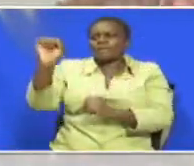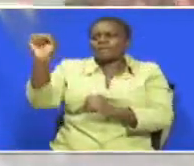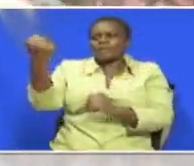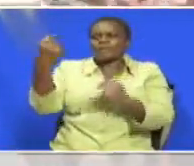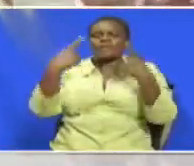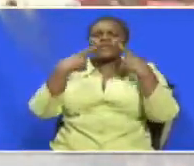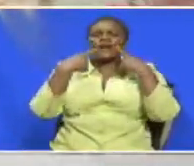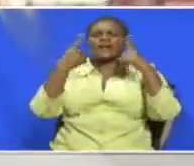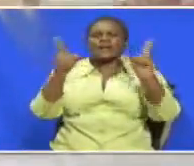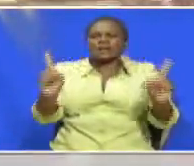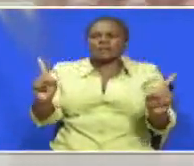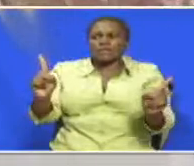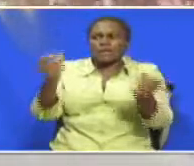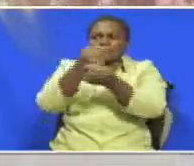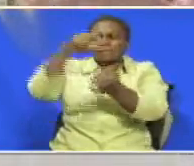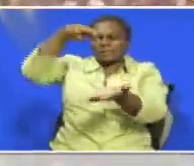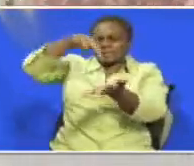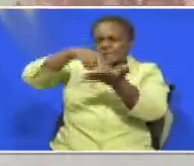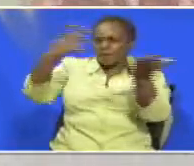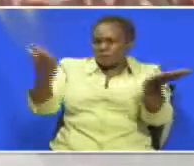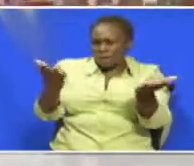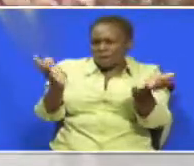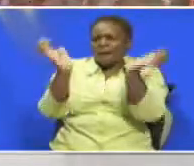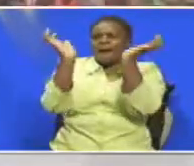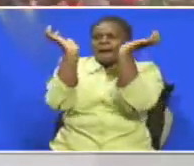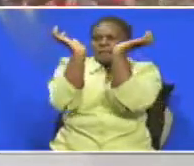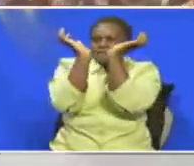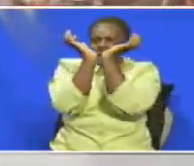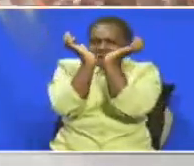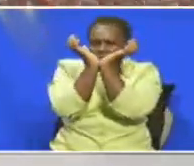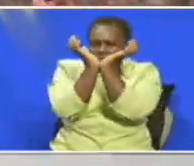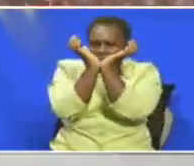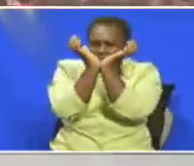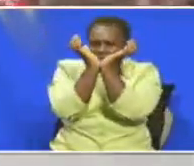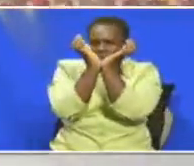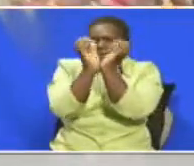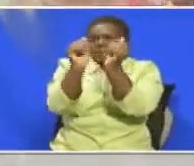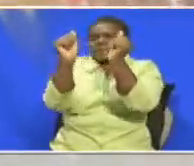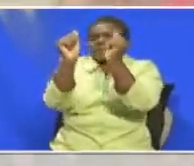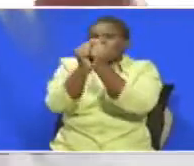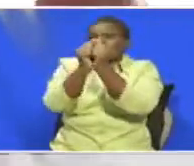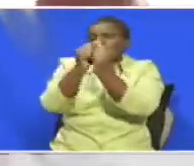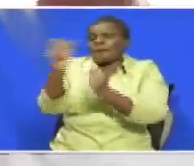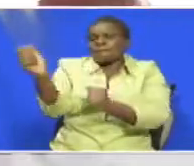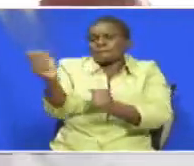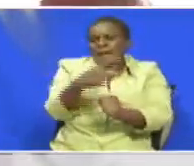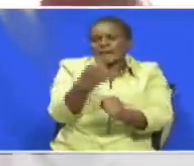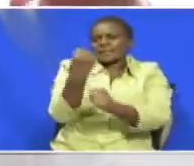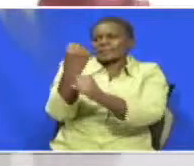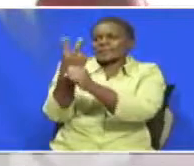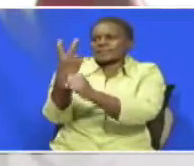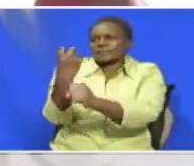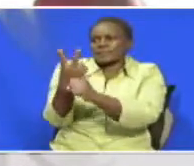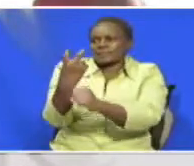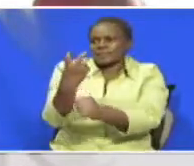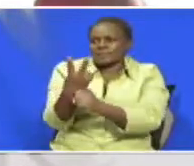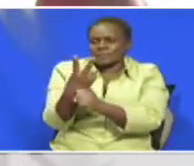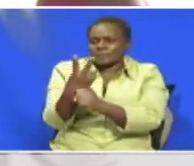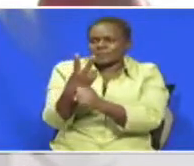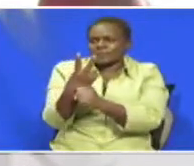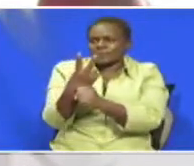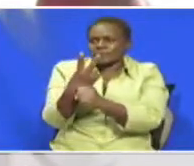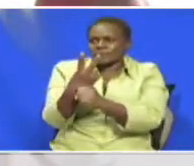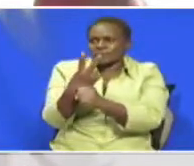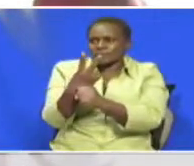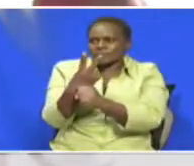for presidential bid at Moi Sports Kasarani on December 10th. But when we later on did